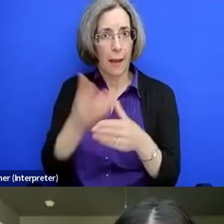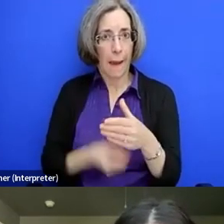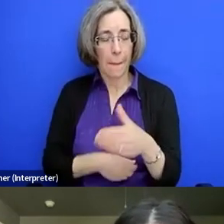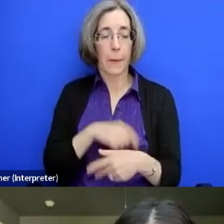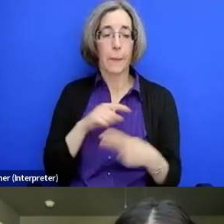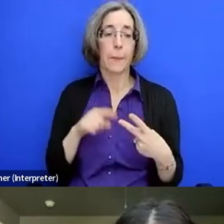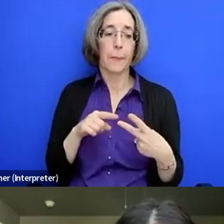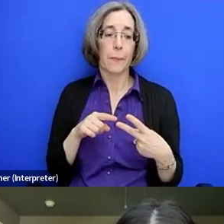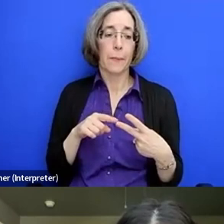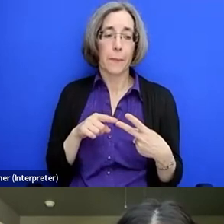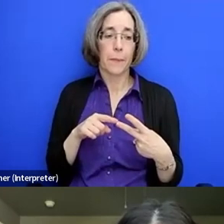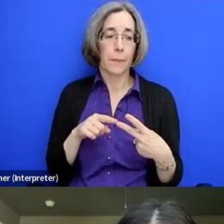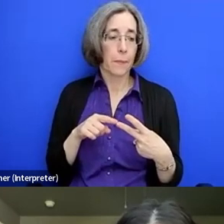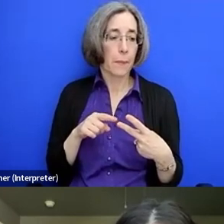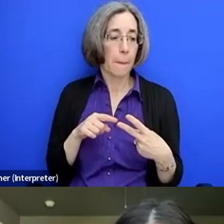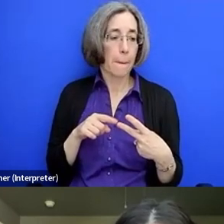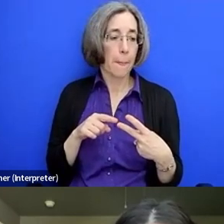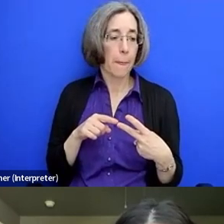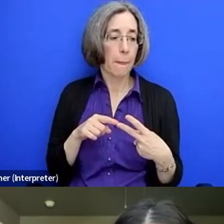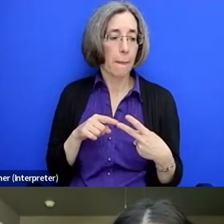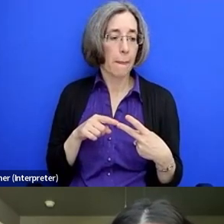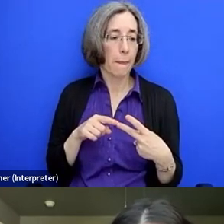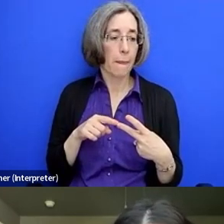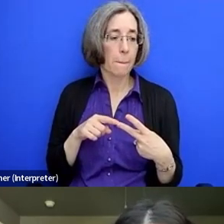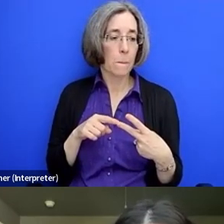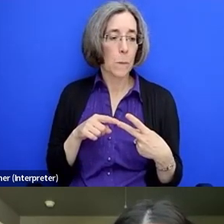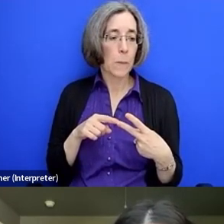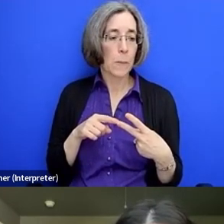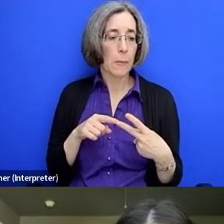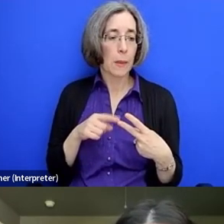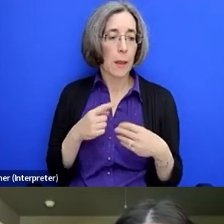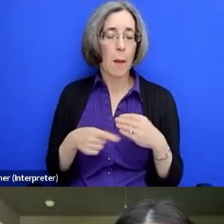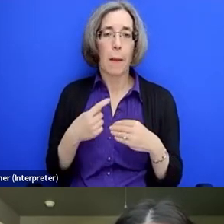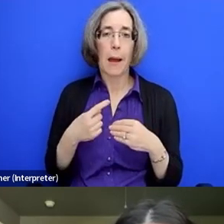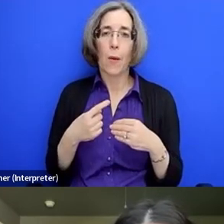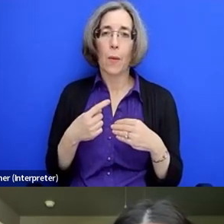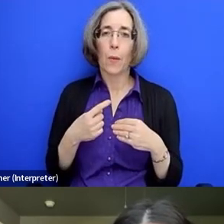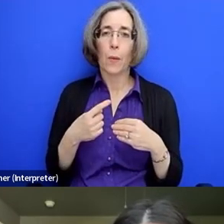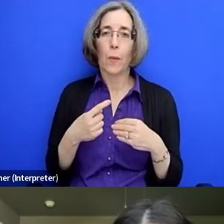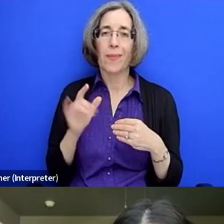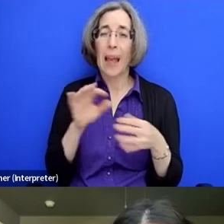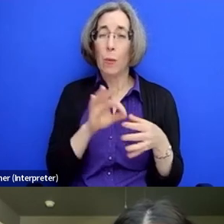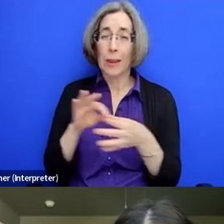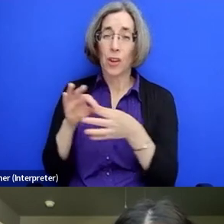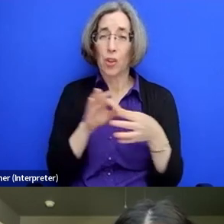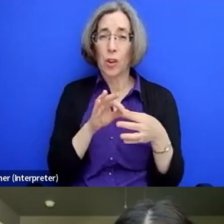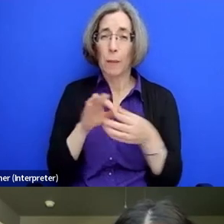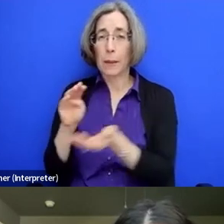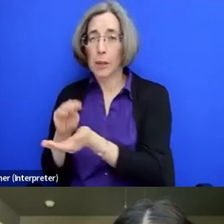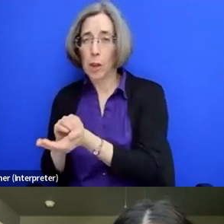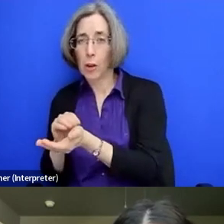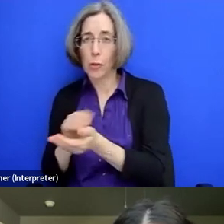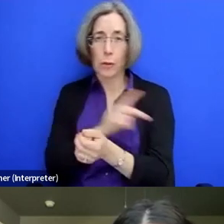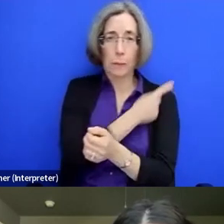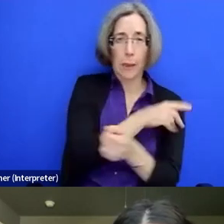has to do with the relationship that I was speaking of between doctors and patients,